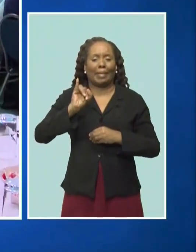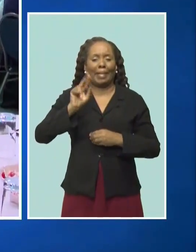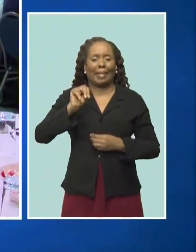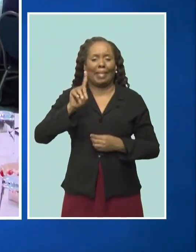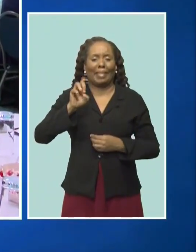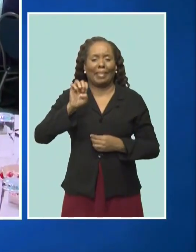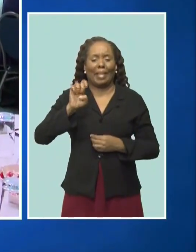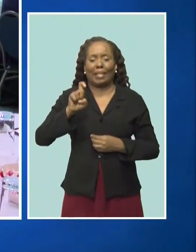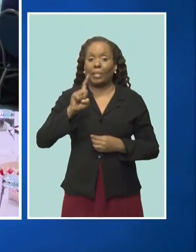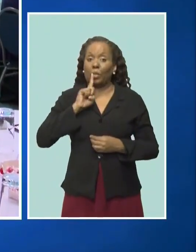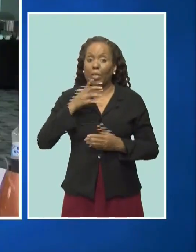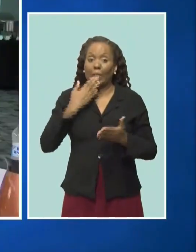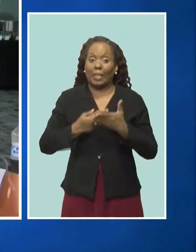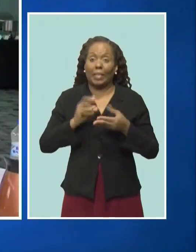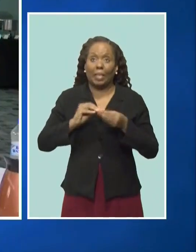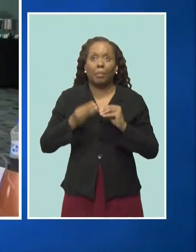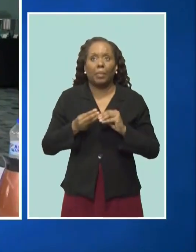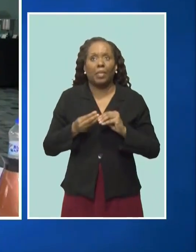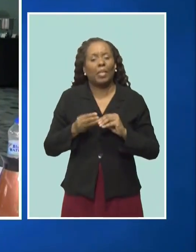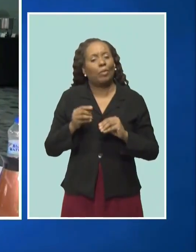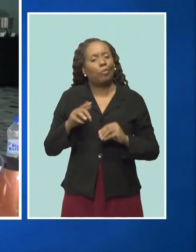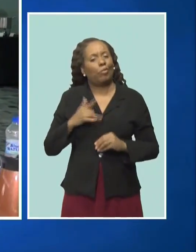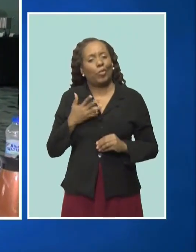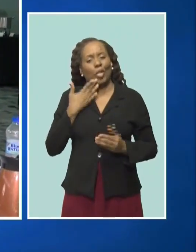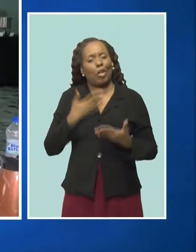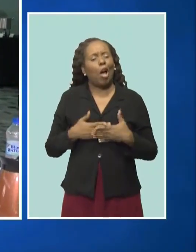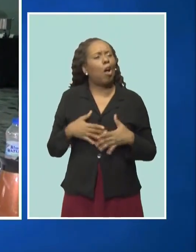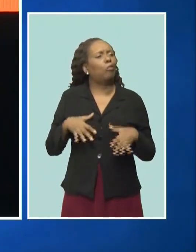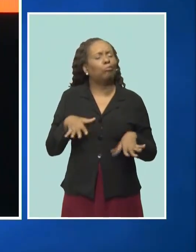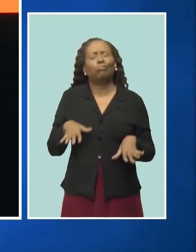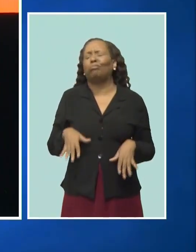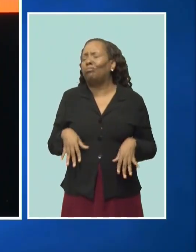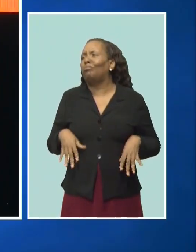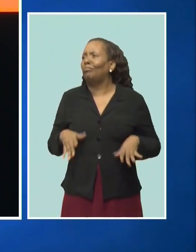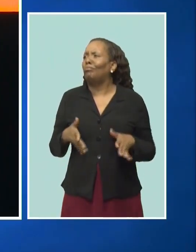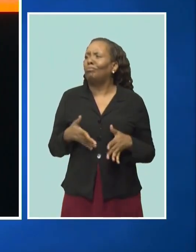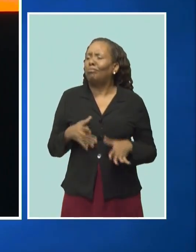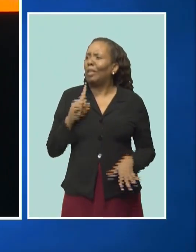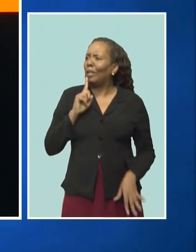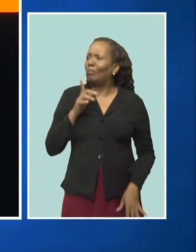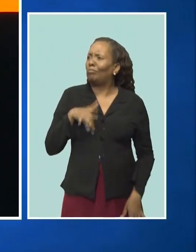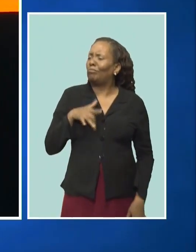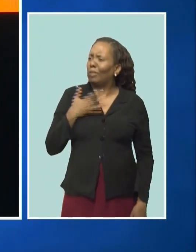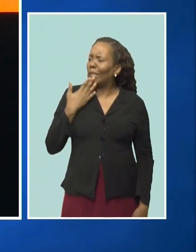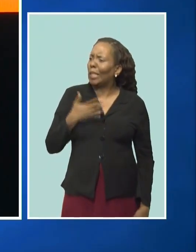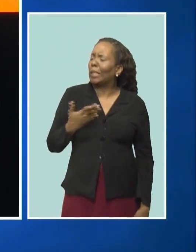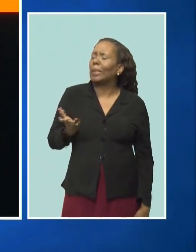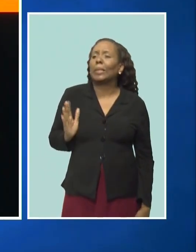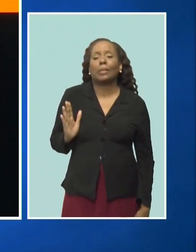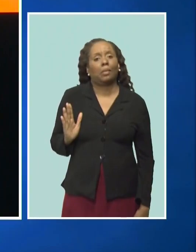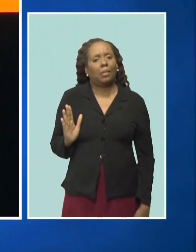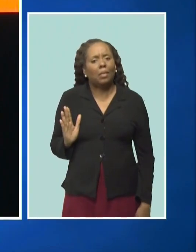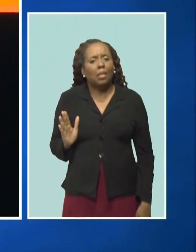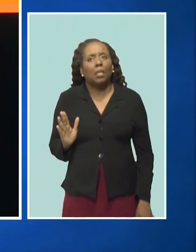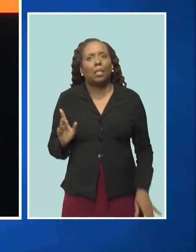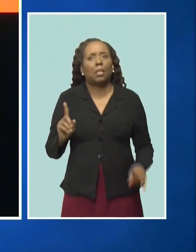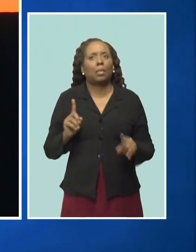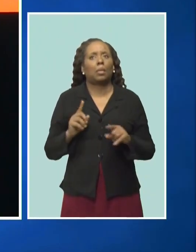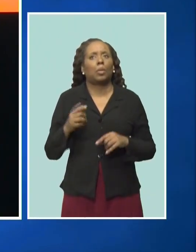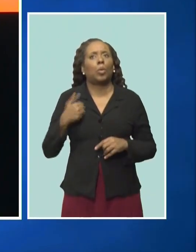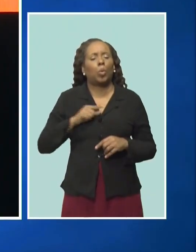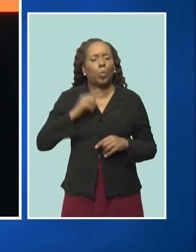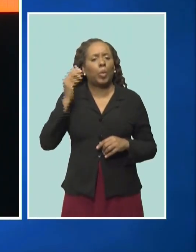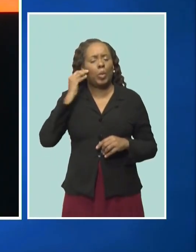morning that we constantly have to be in a mode of attaining these key performance indicators, these